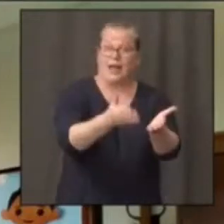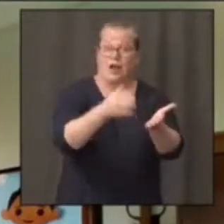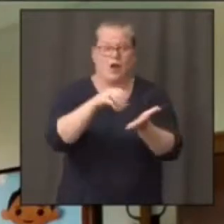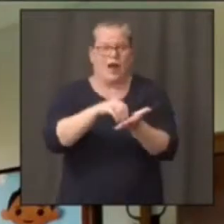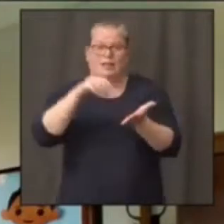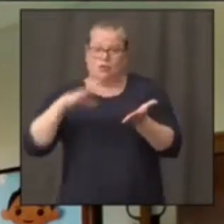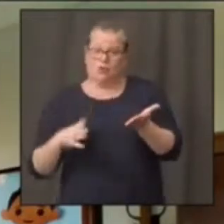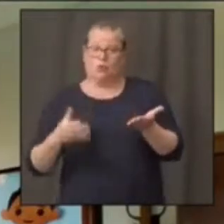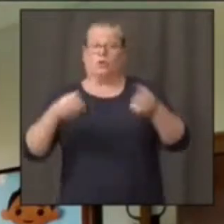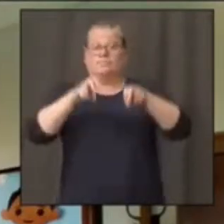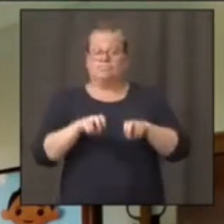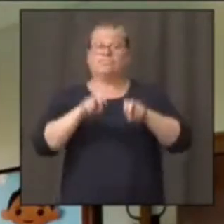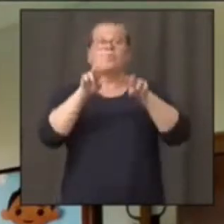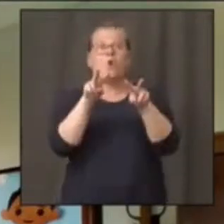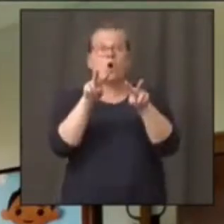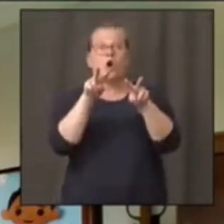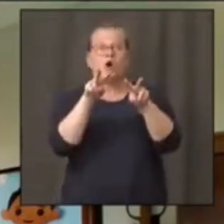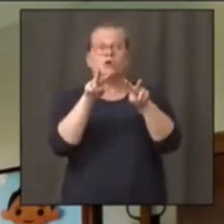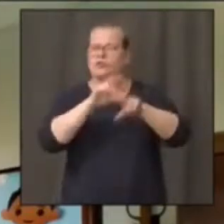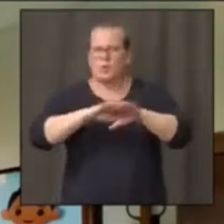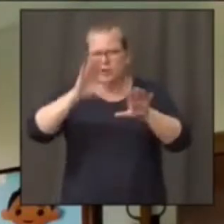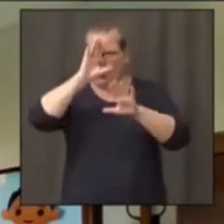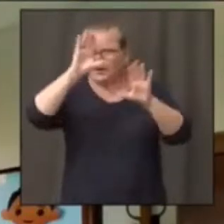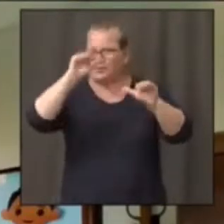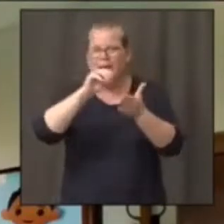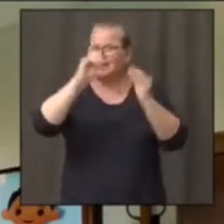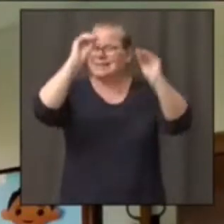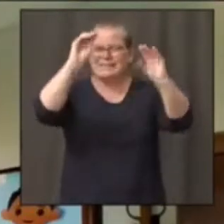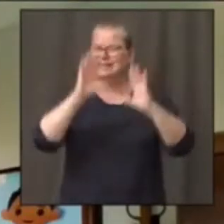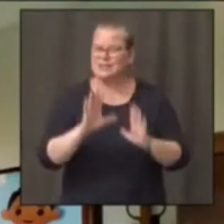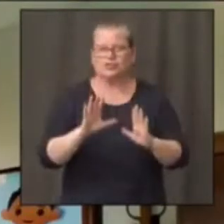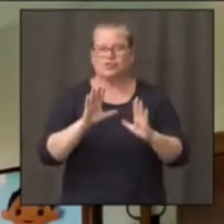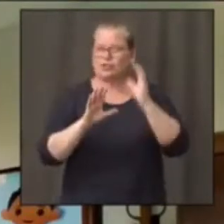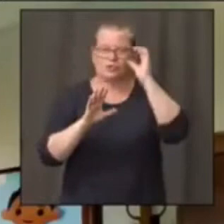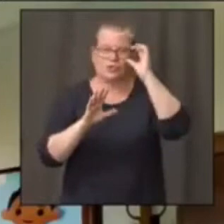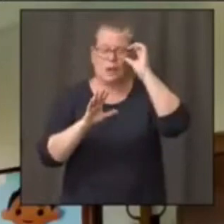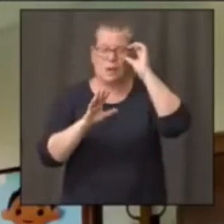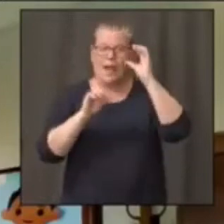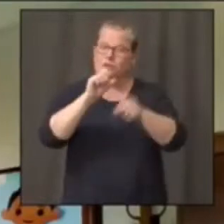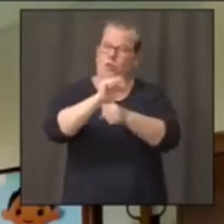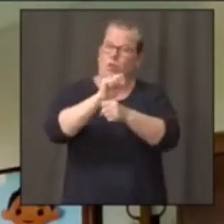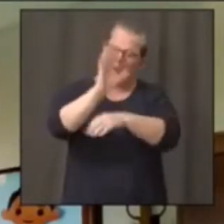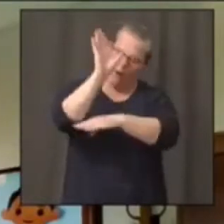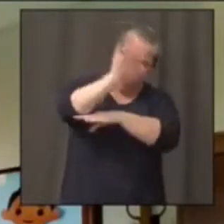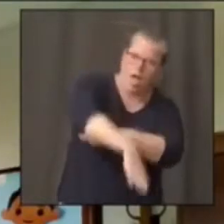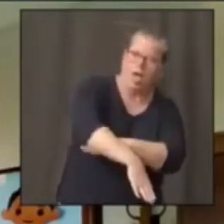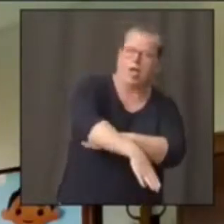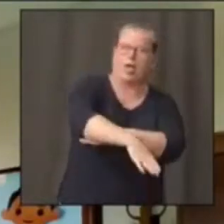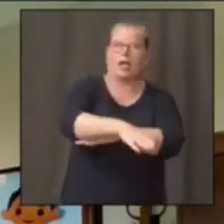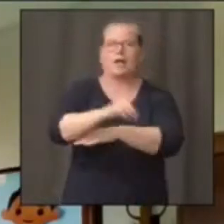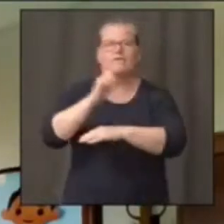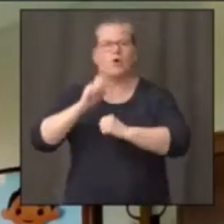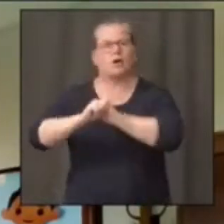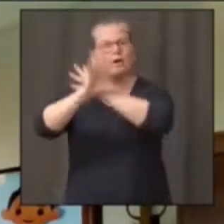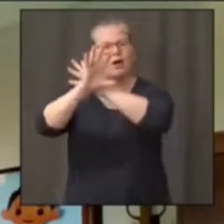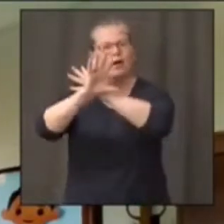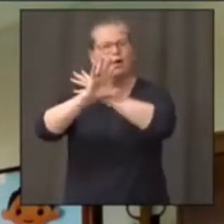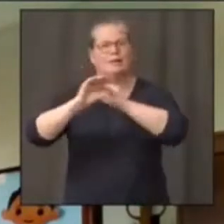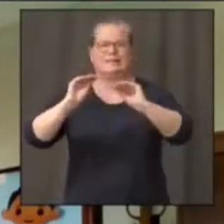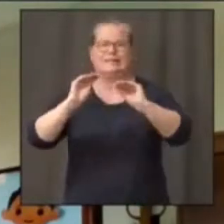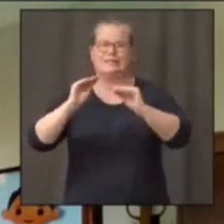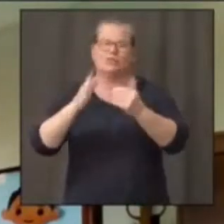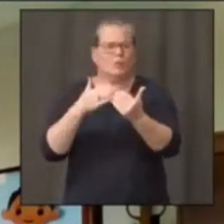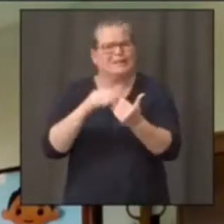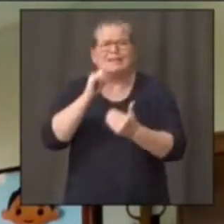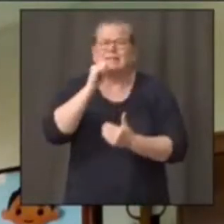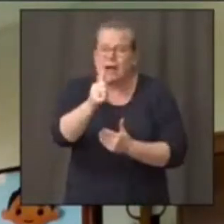for teachers to have to meet the needs of the learners that are not in the schoolhouse. So that's not easy work, but that's something that we're